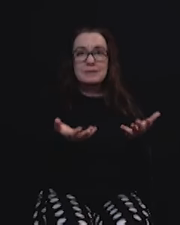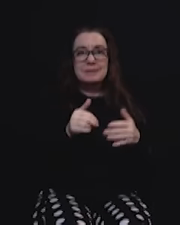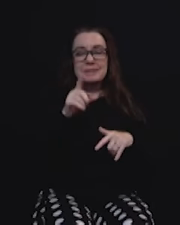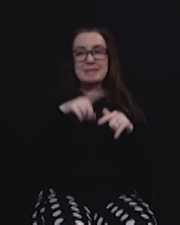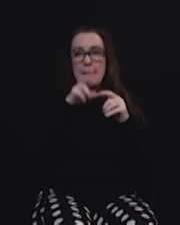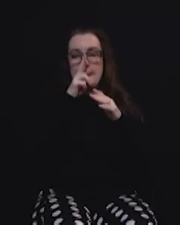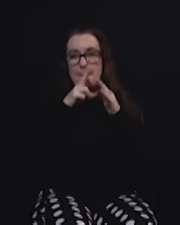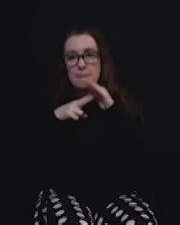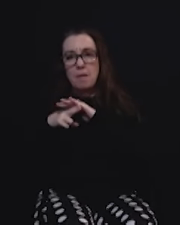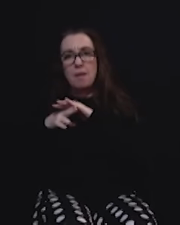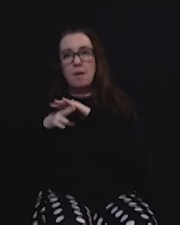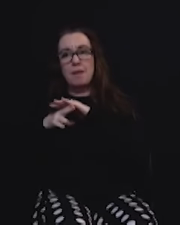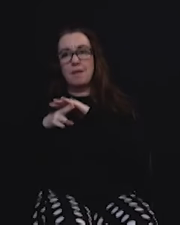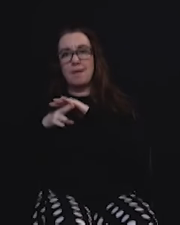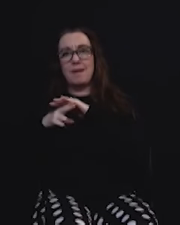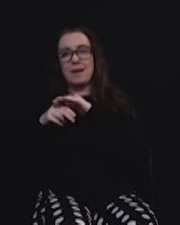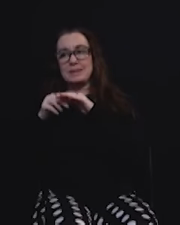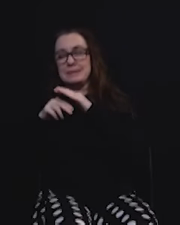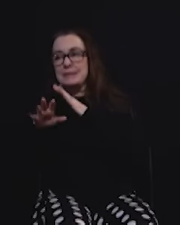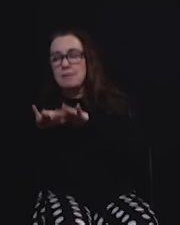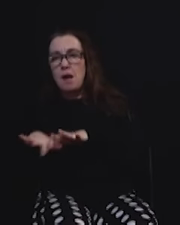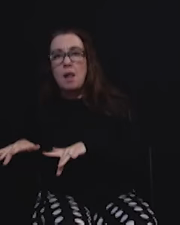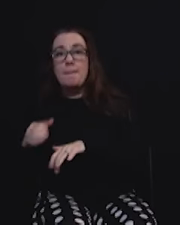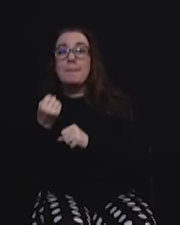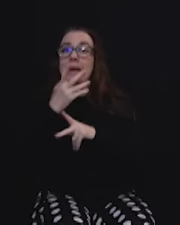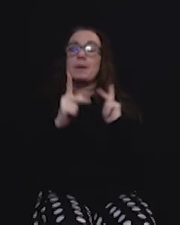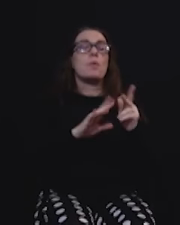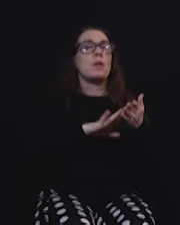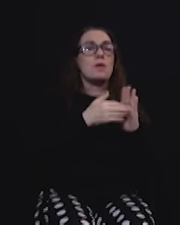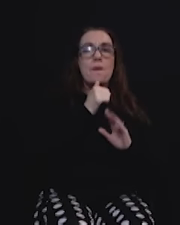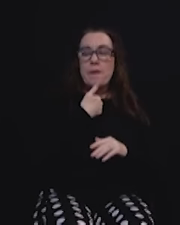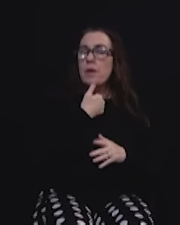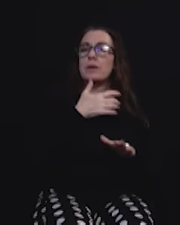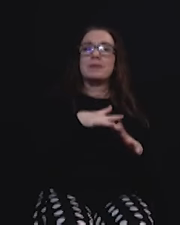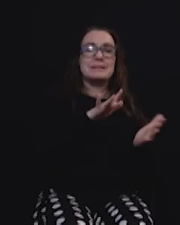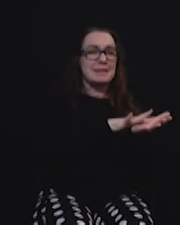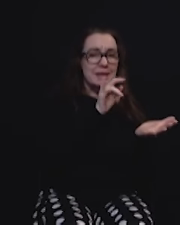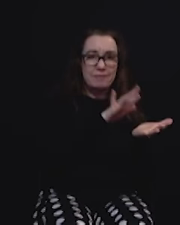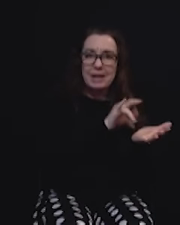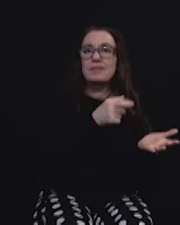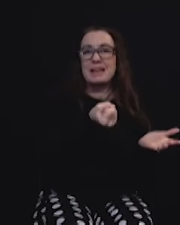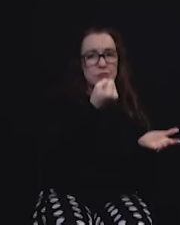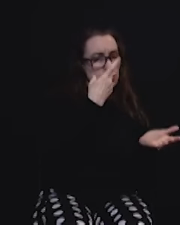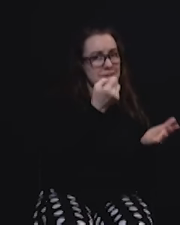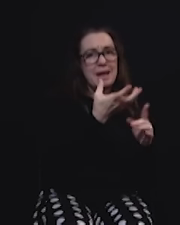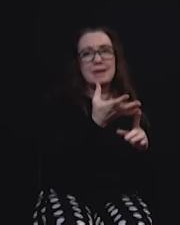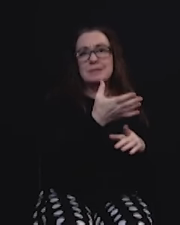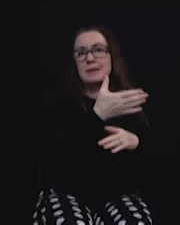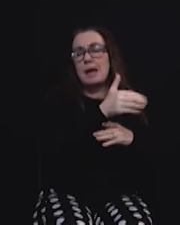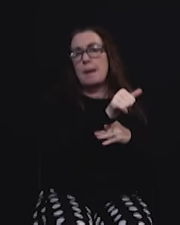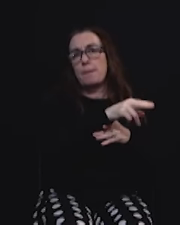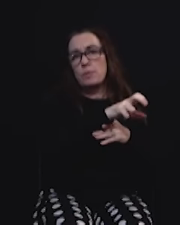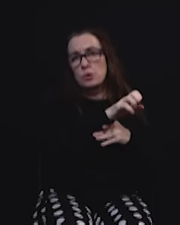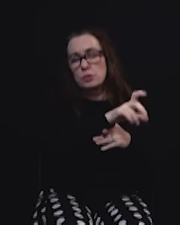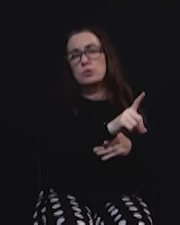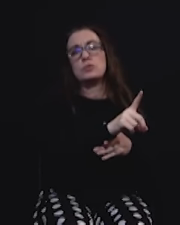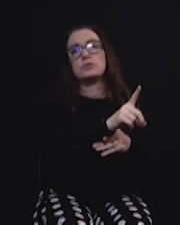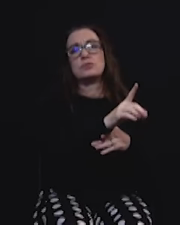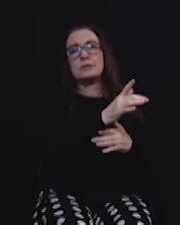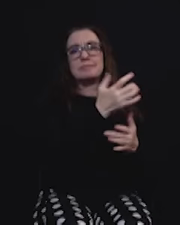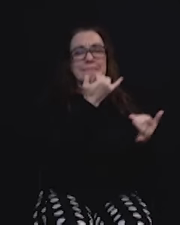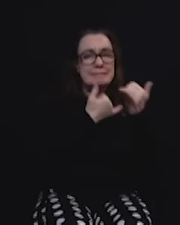humility and vulnerability. Now, many people have been hurt, and I understand that. Many people have been taken advantage of, and they've been abused, or they've been misused. And when they made